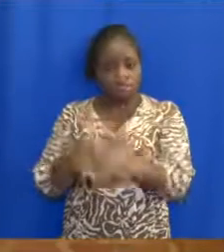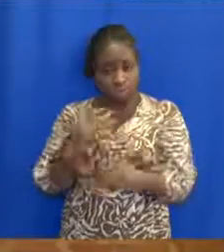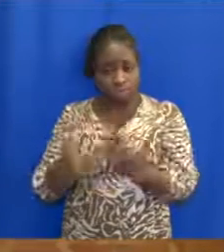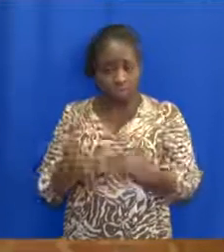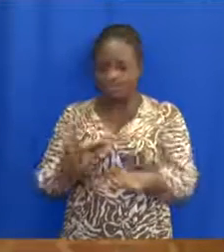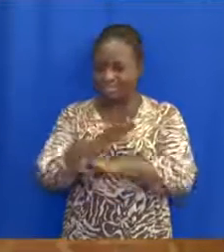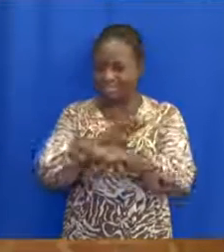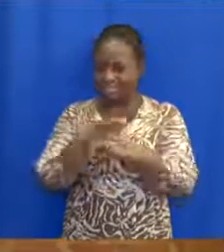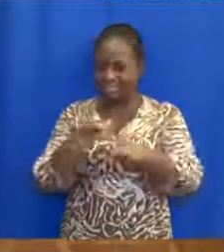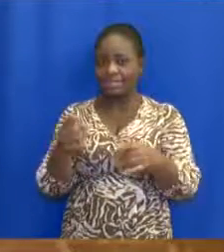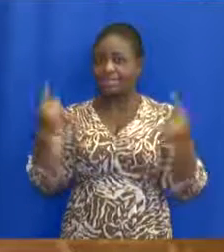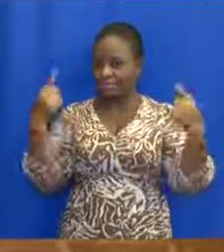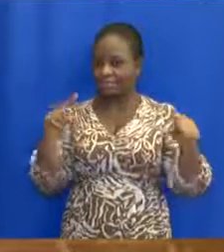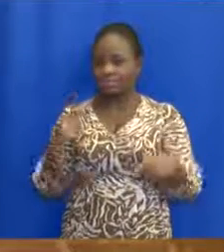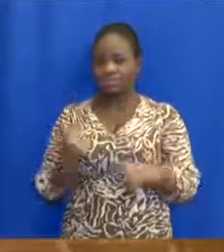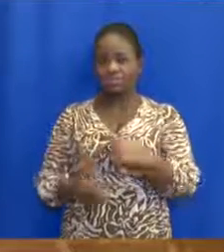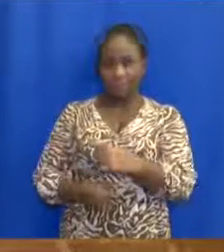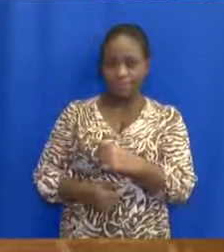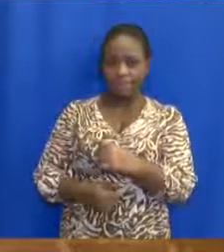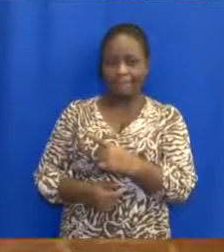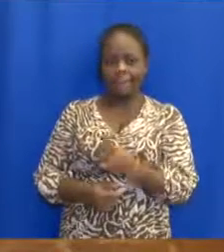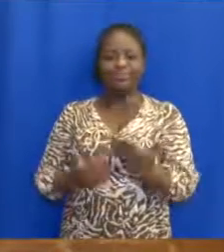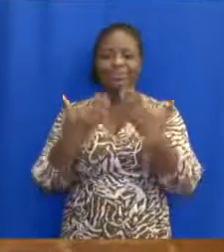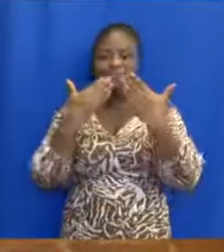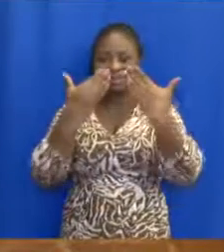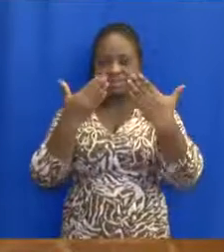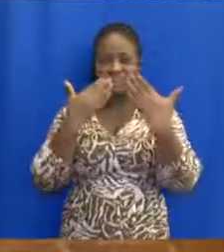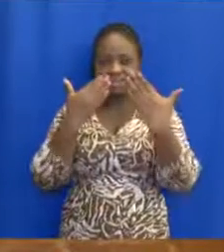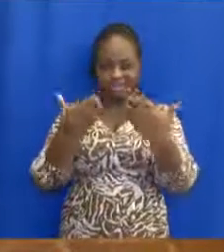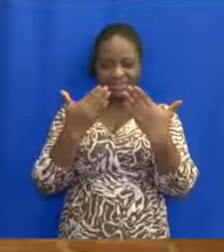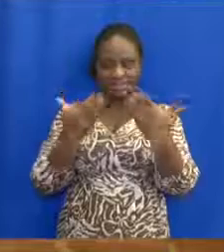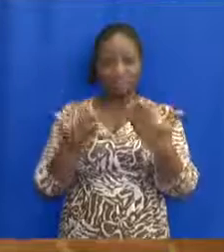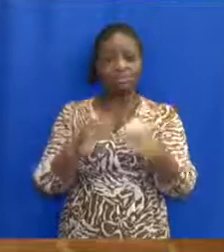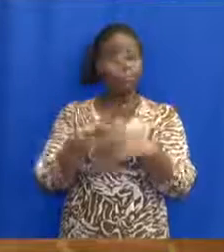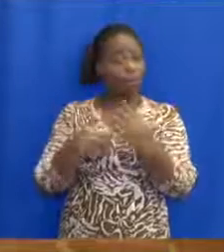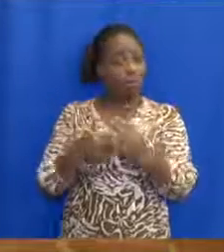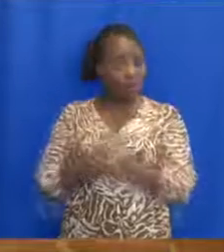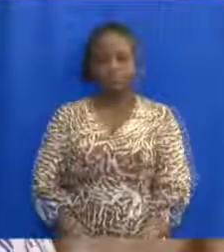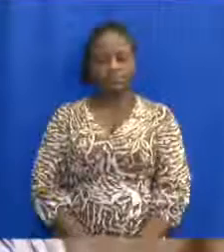bɔne biara nka me. Enti ndaseɛ na mede ma mu nyinaa.